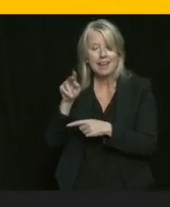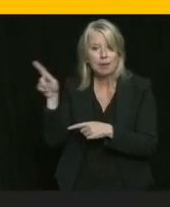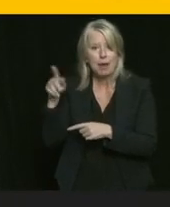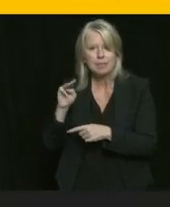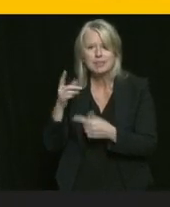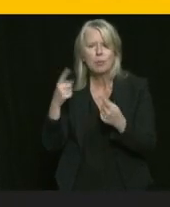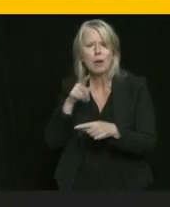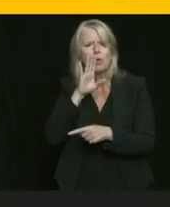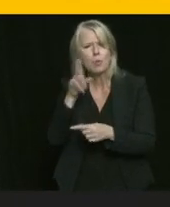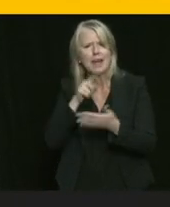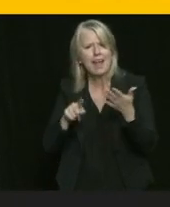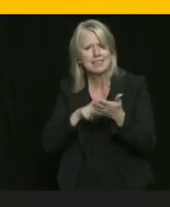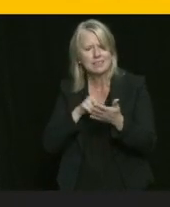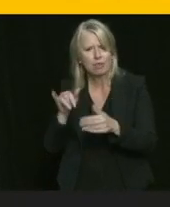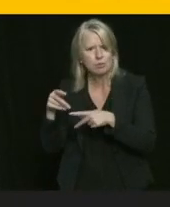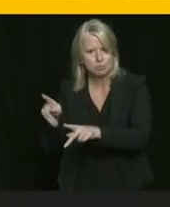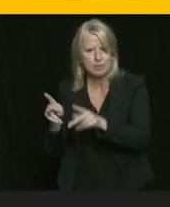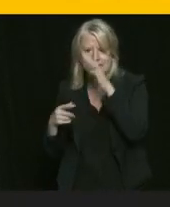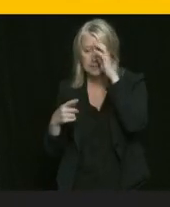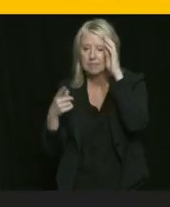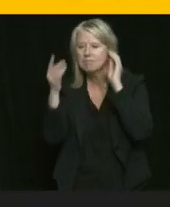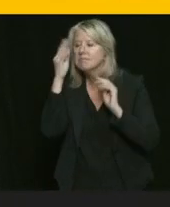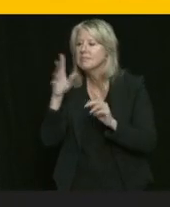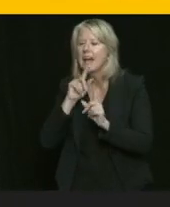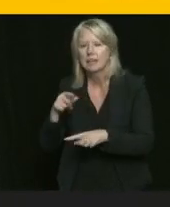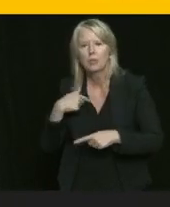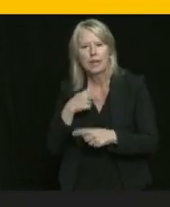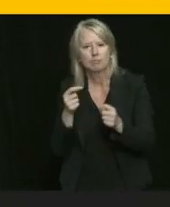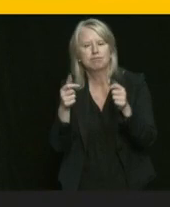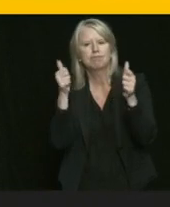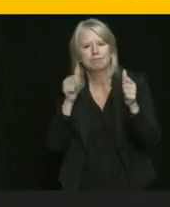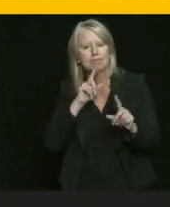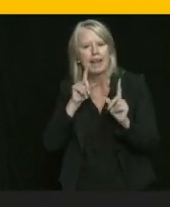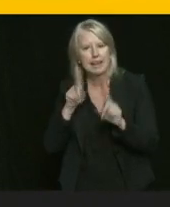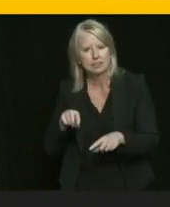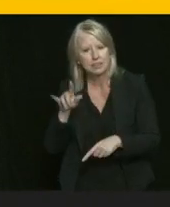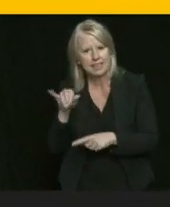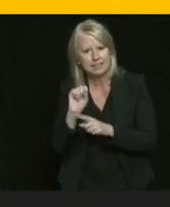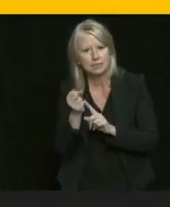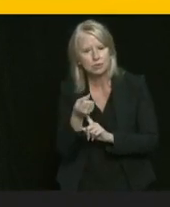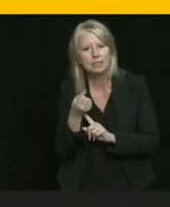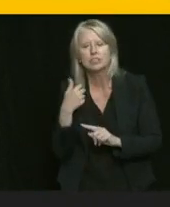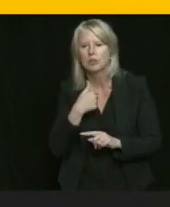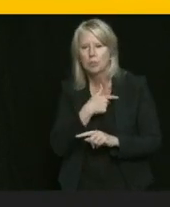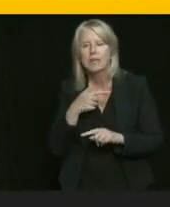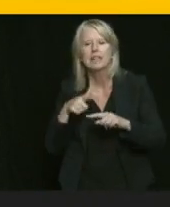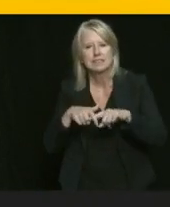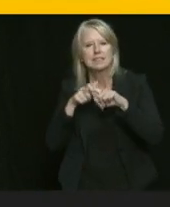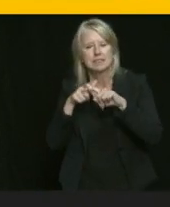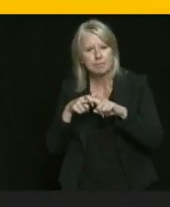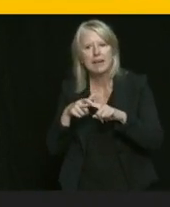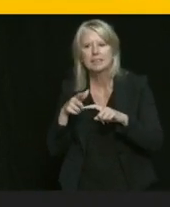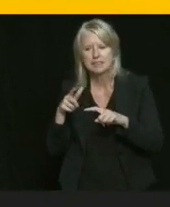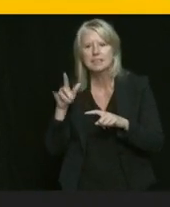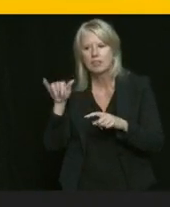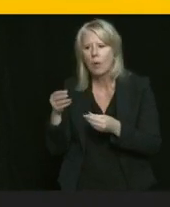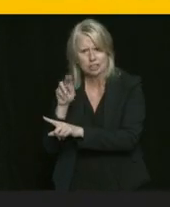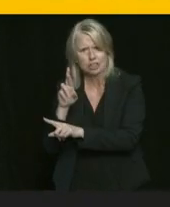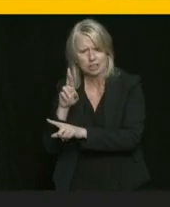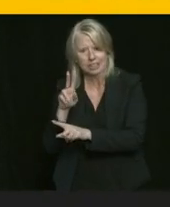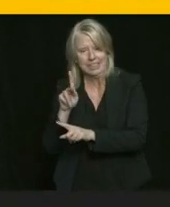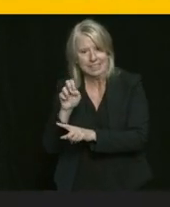permits? We took immediate action on the situation, and we suspended these export permits to Turkey. We